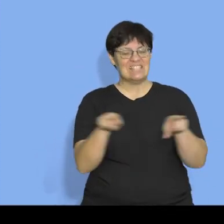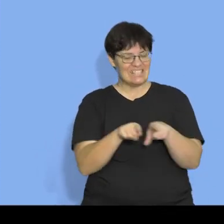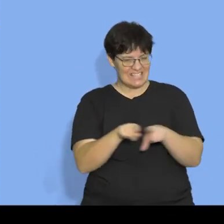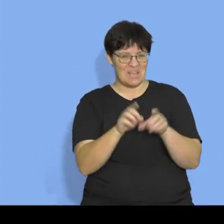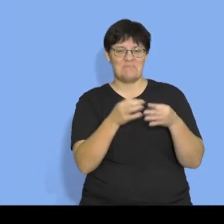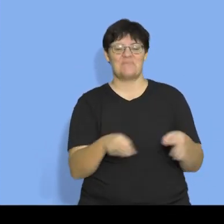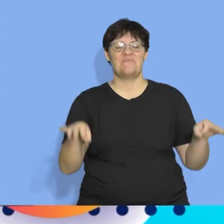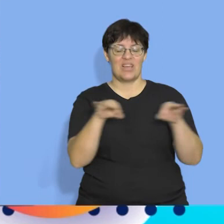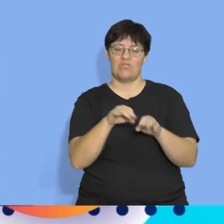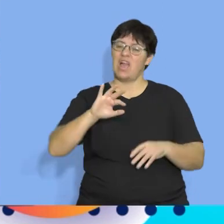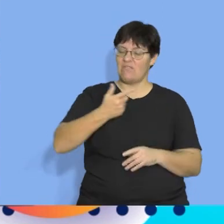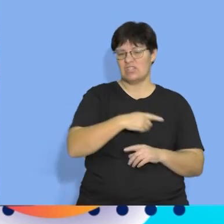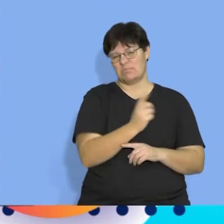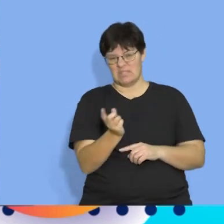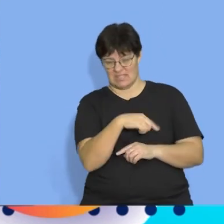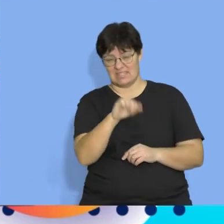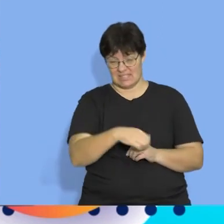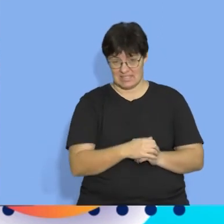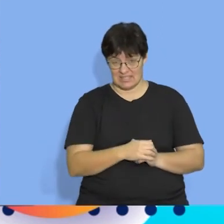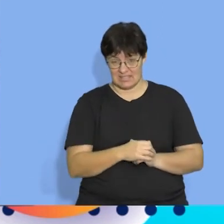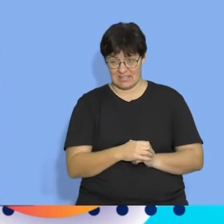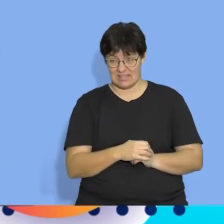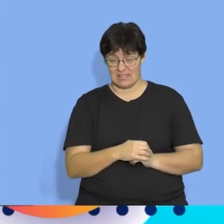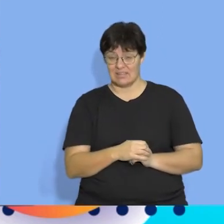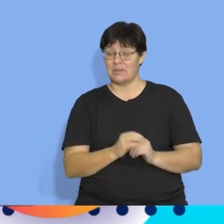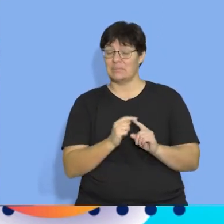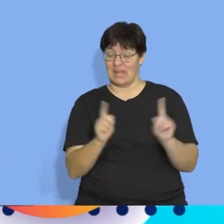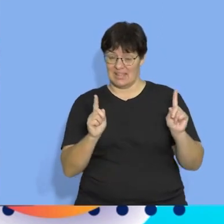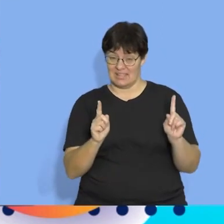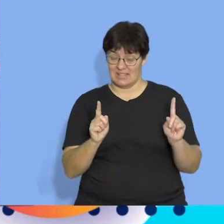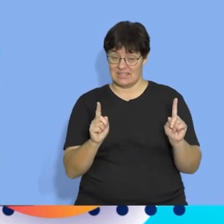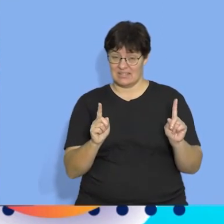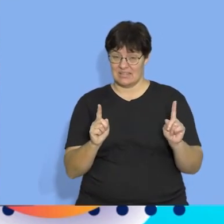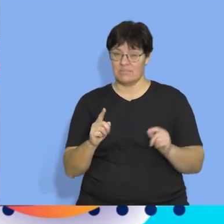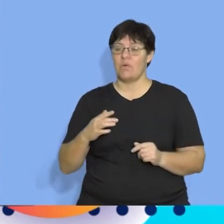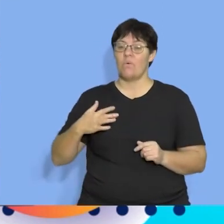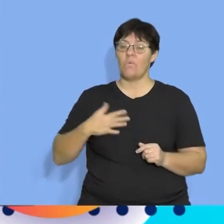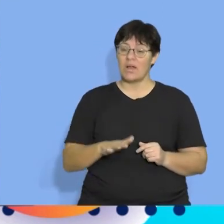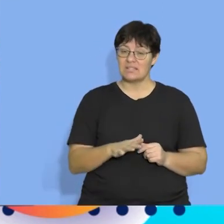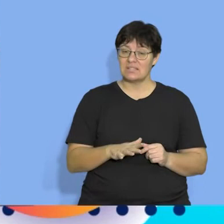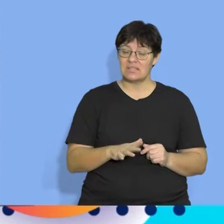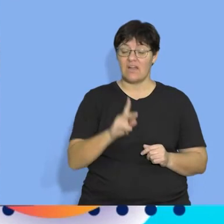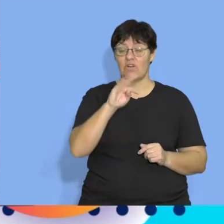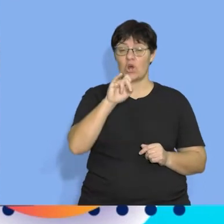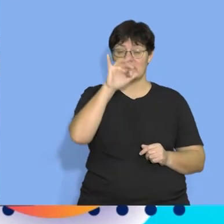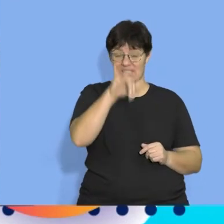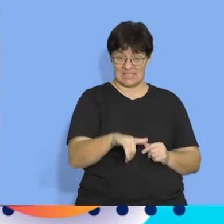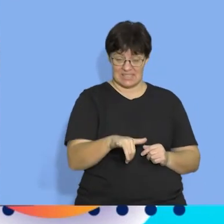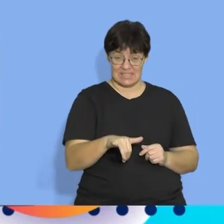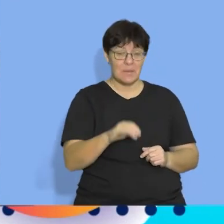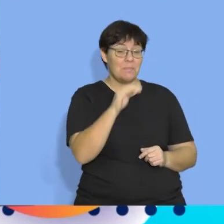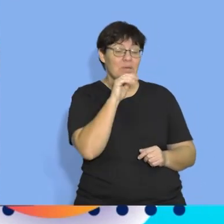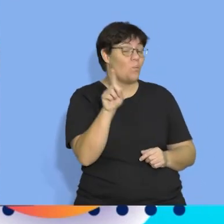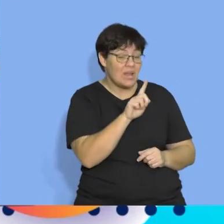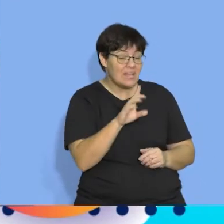same value as her average speed was. Okay, but I wanted average